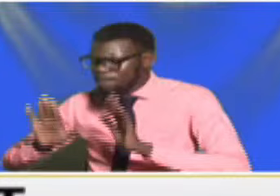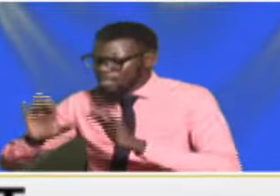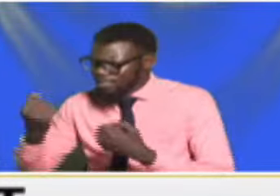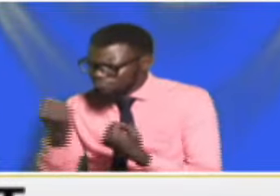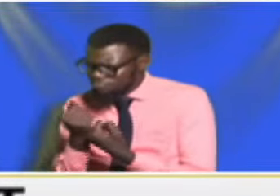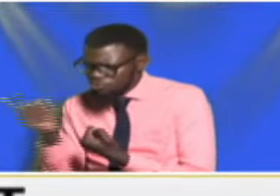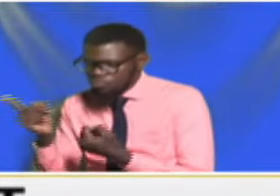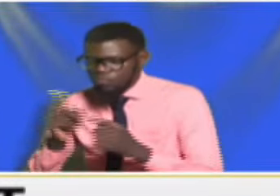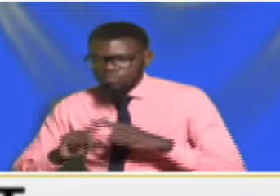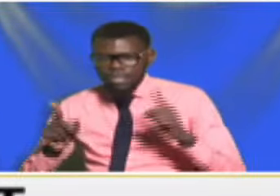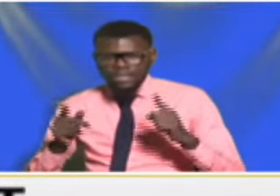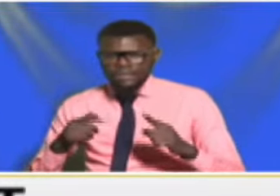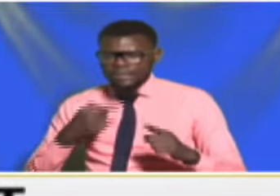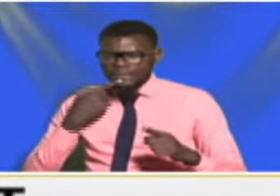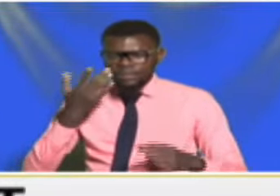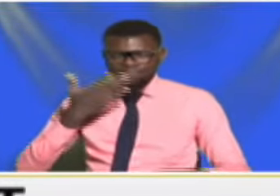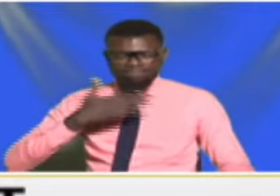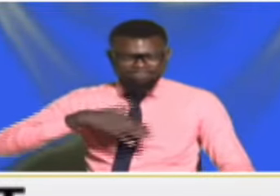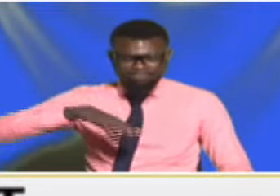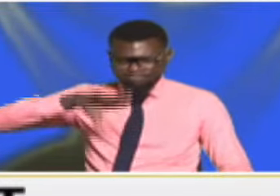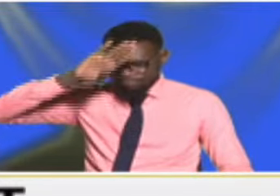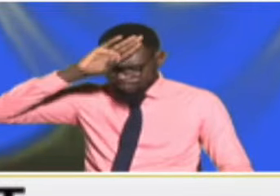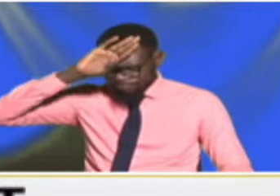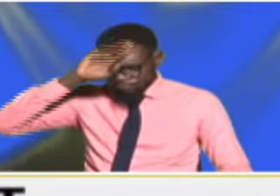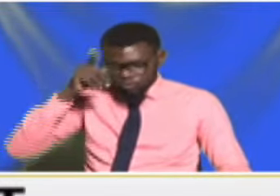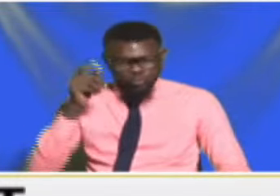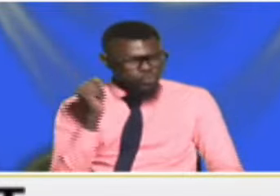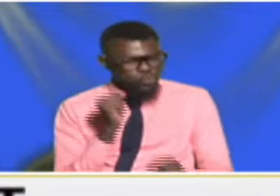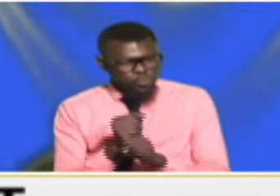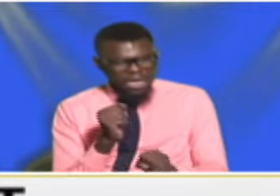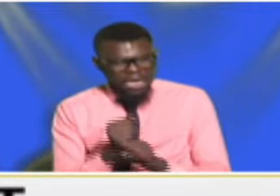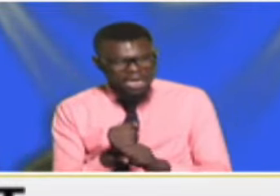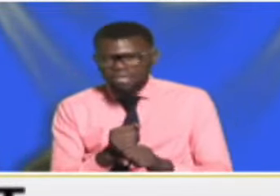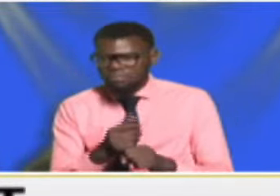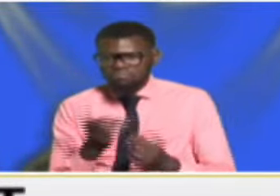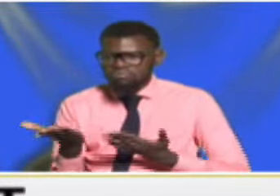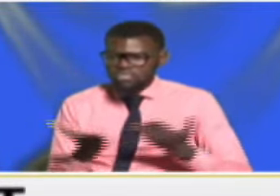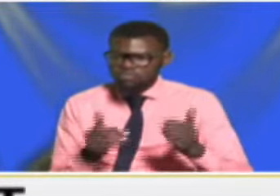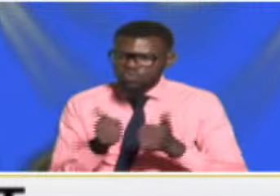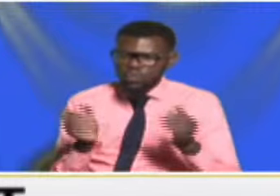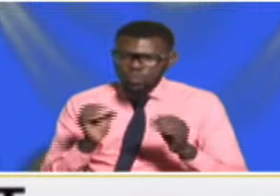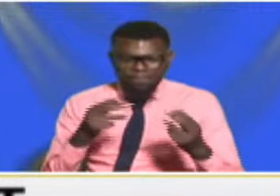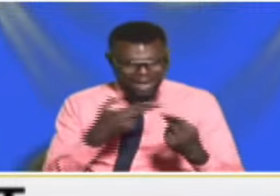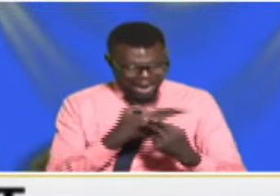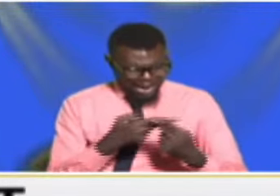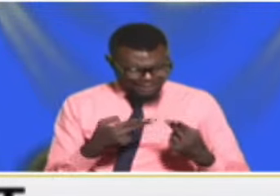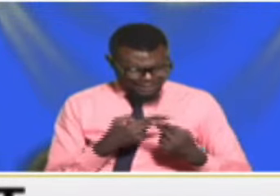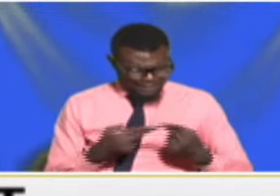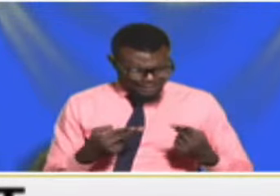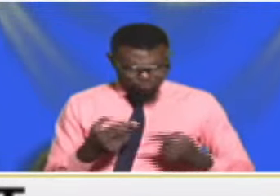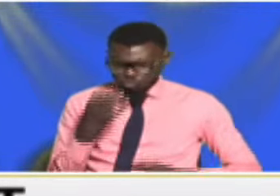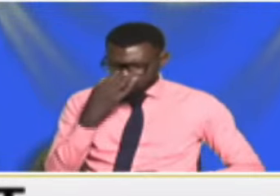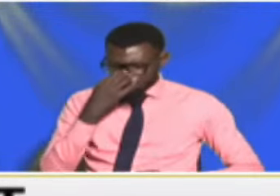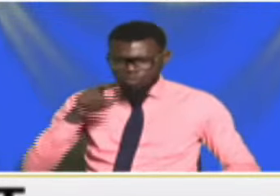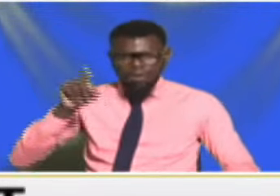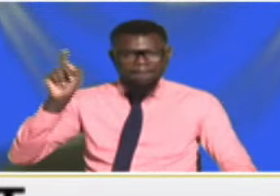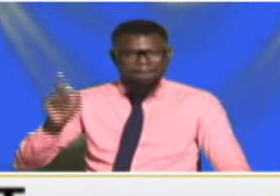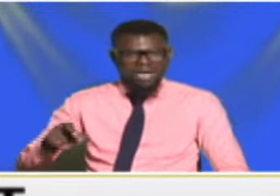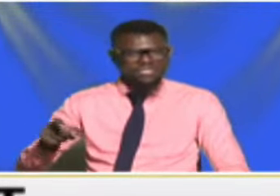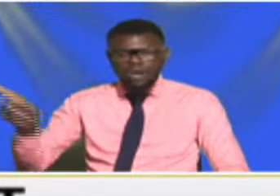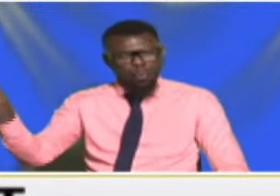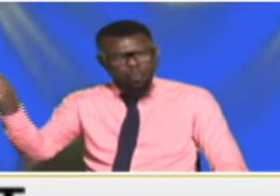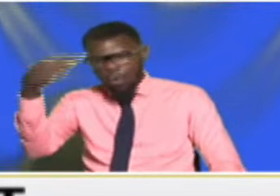we are disappointed, you've not delivered, hashtag Ruto must go, what do you tell